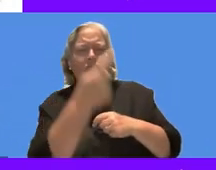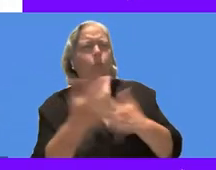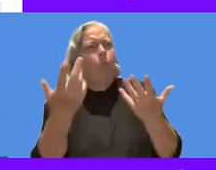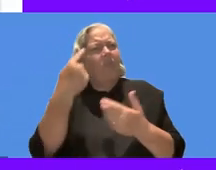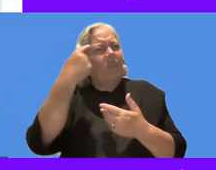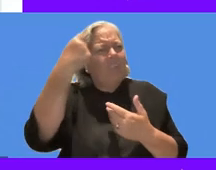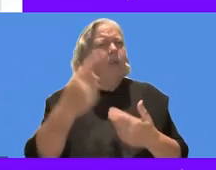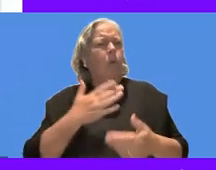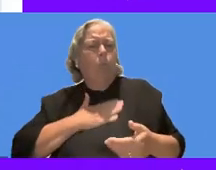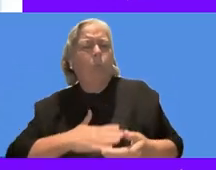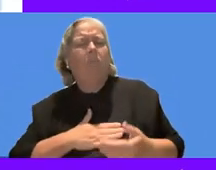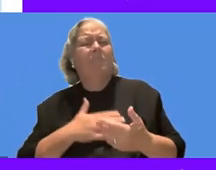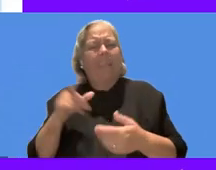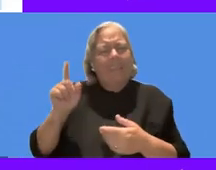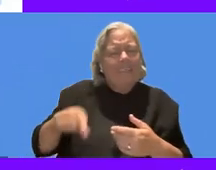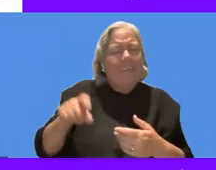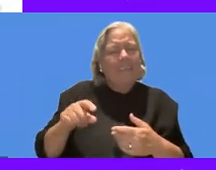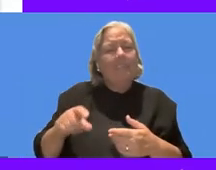to create a better future for all.